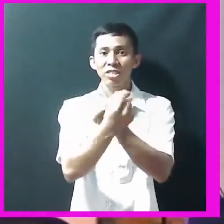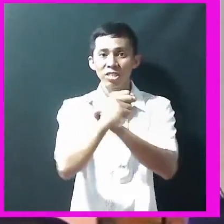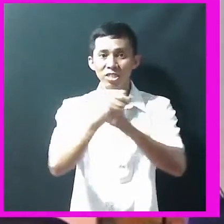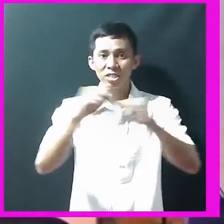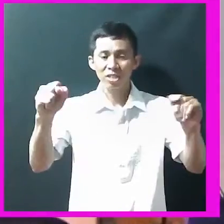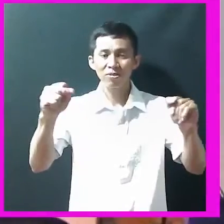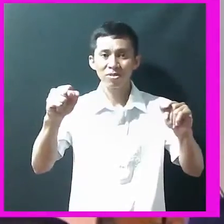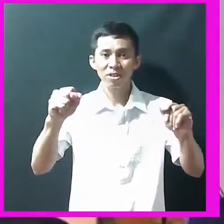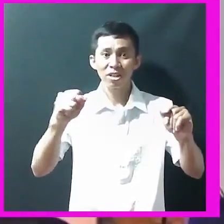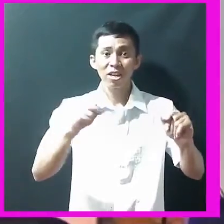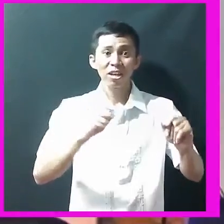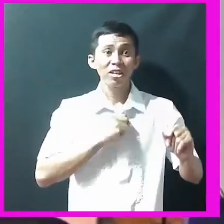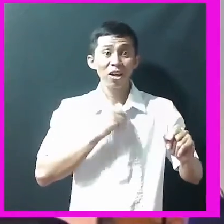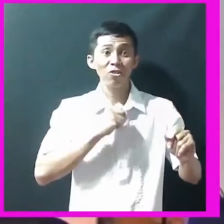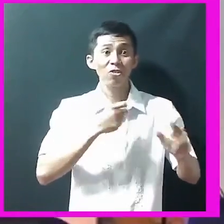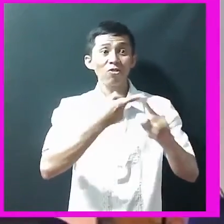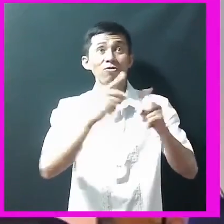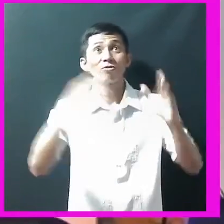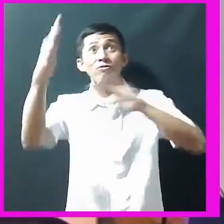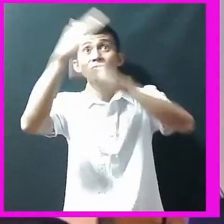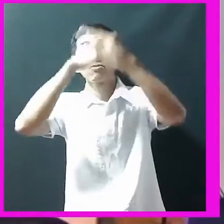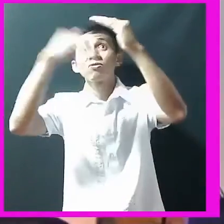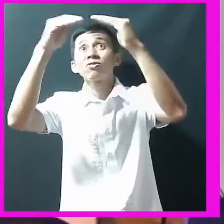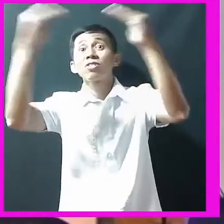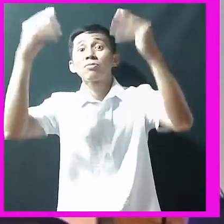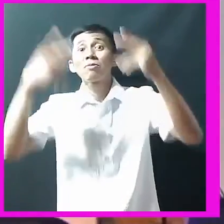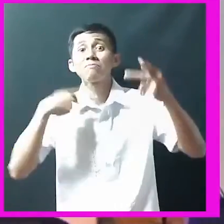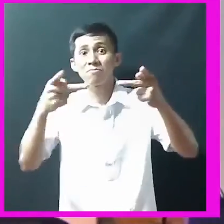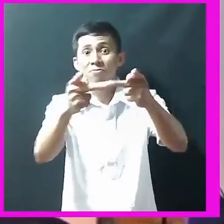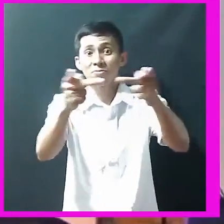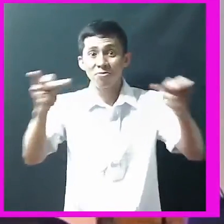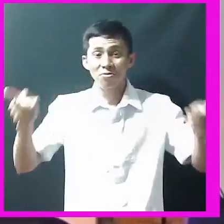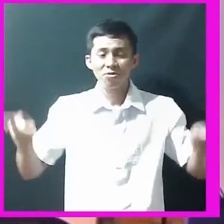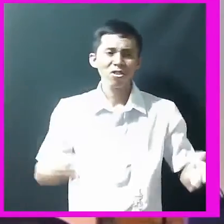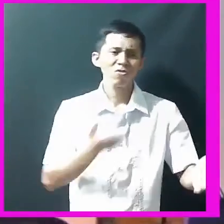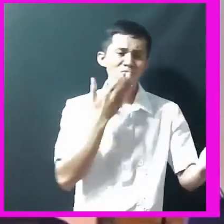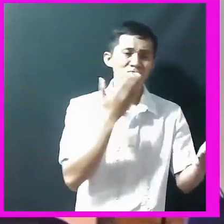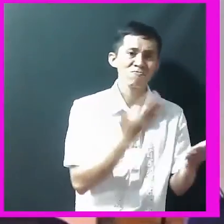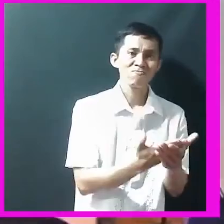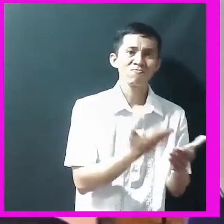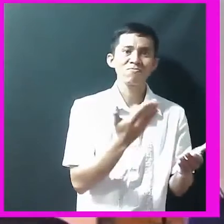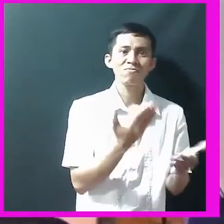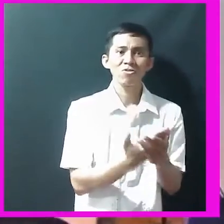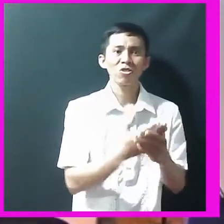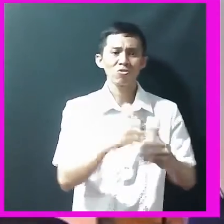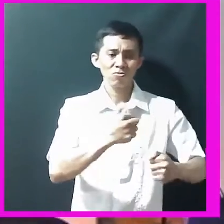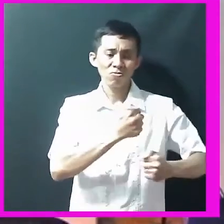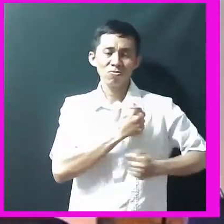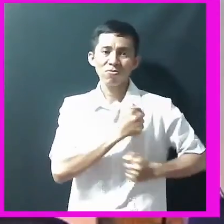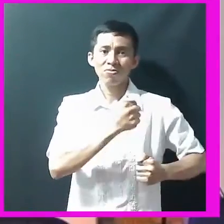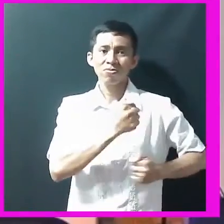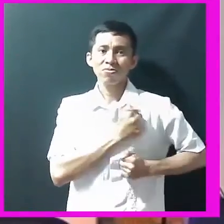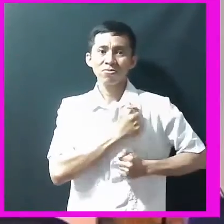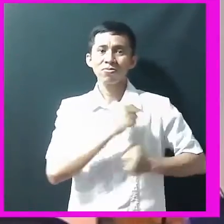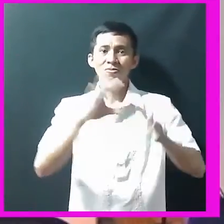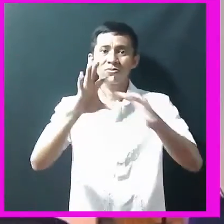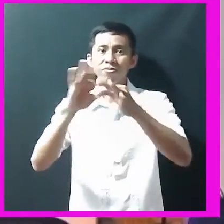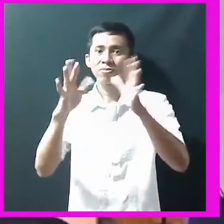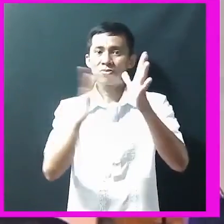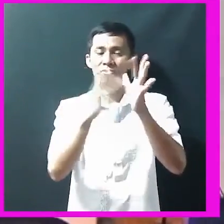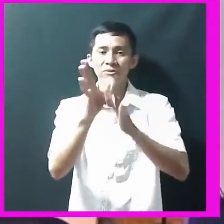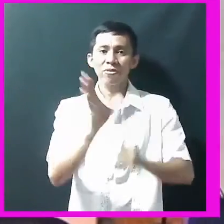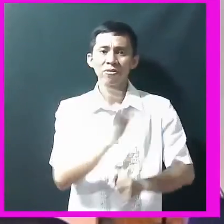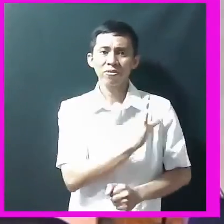am a citizen of heaven. In Christ, I am a good soldier of Jesus Christ. By the way, young people,